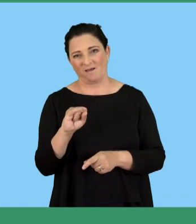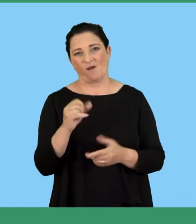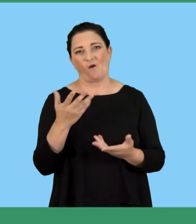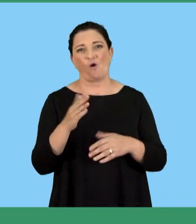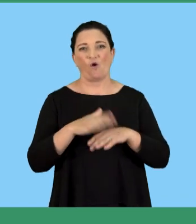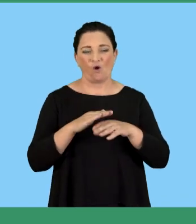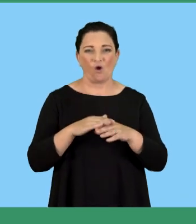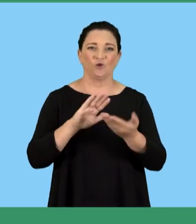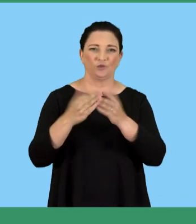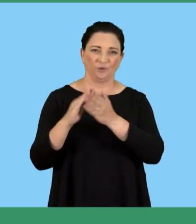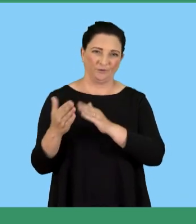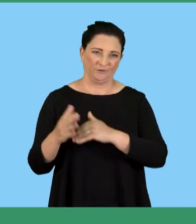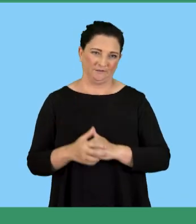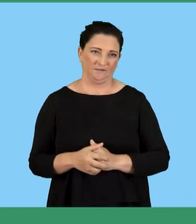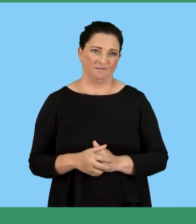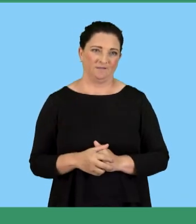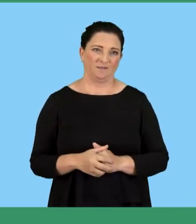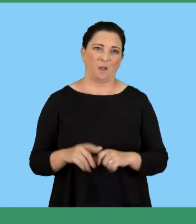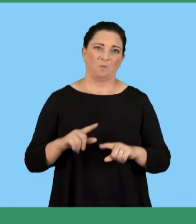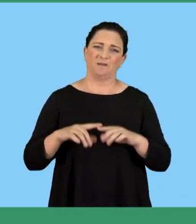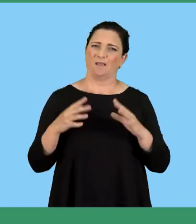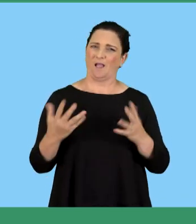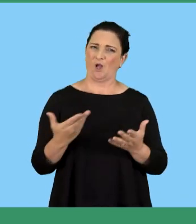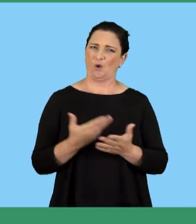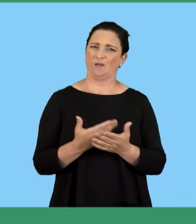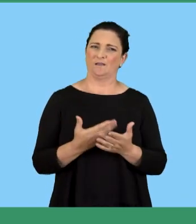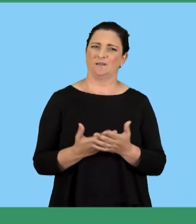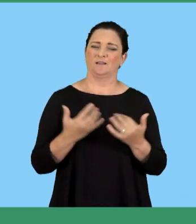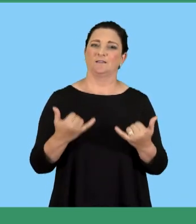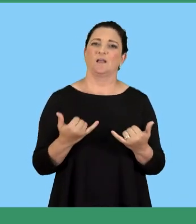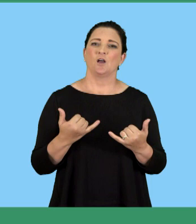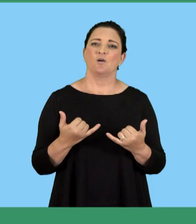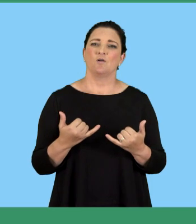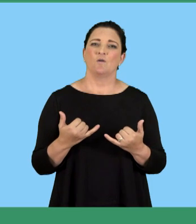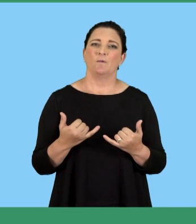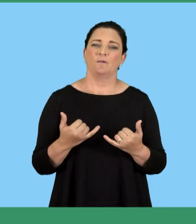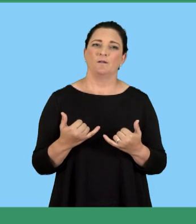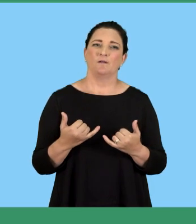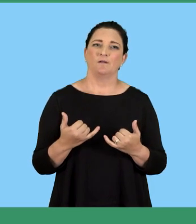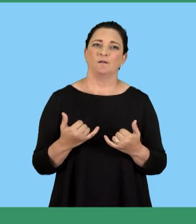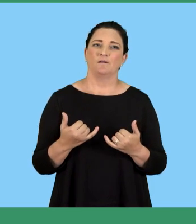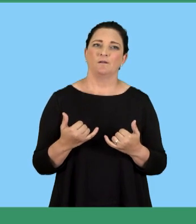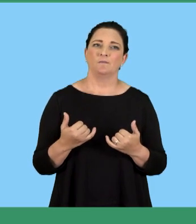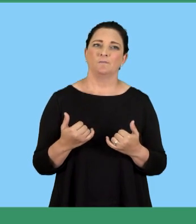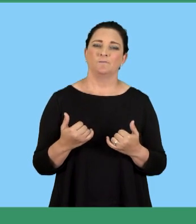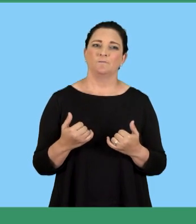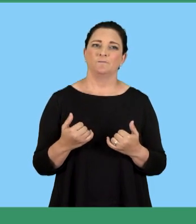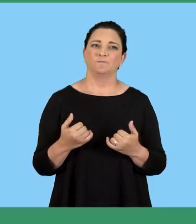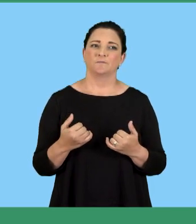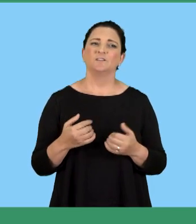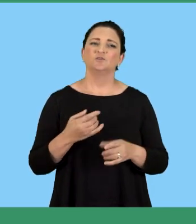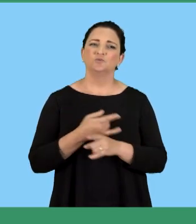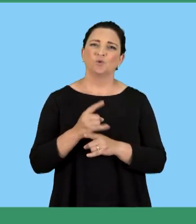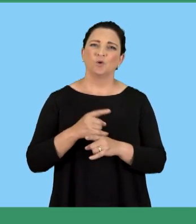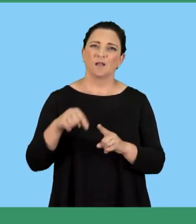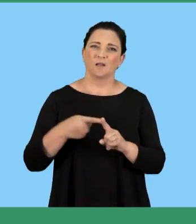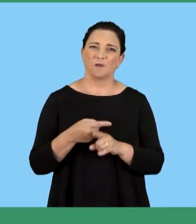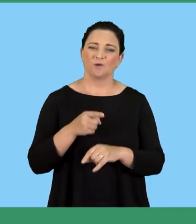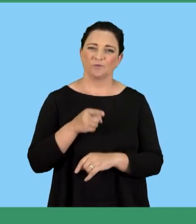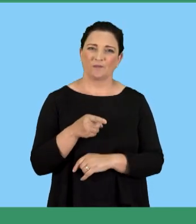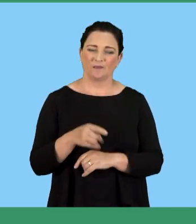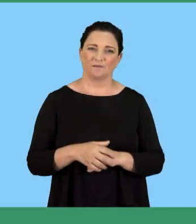to make profit and try to achieve maximization of profit. Then, what are the positives now? Or